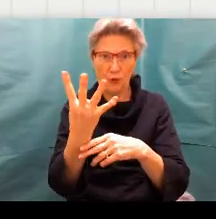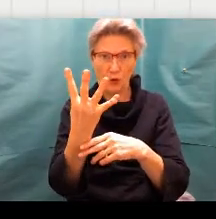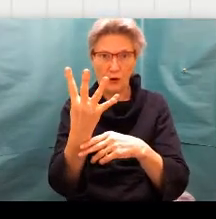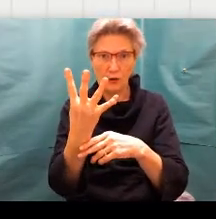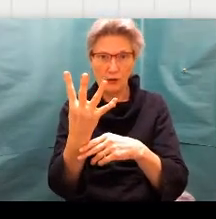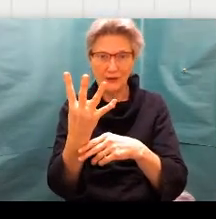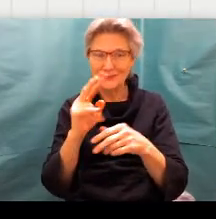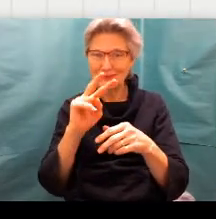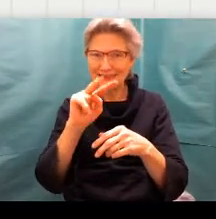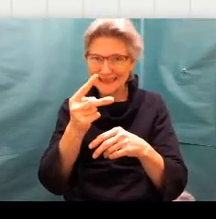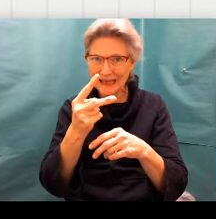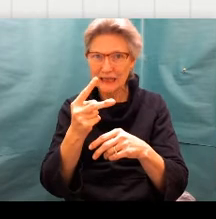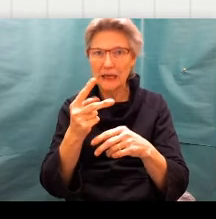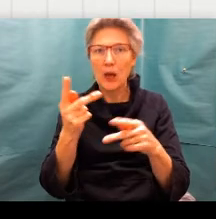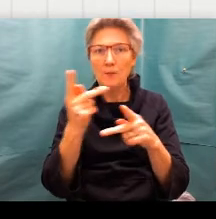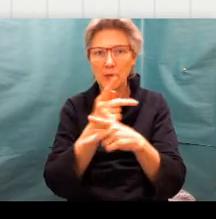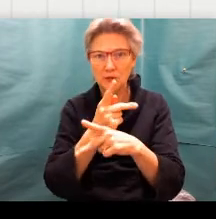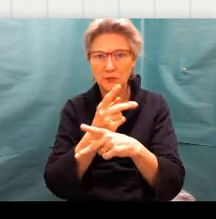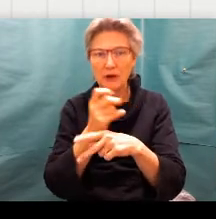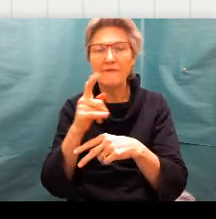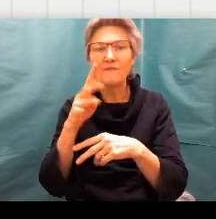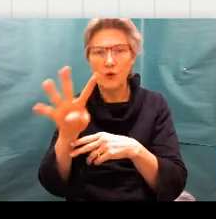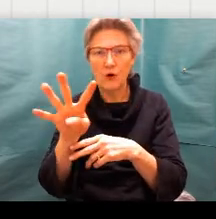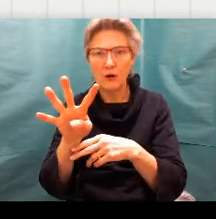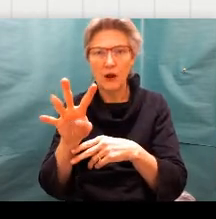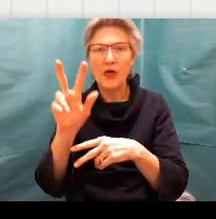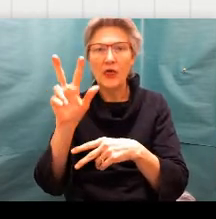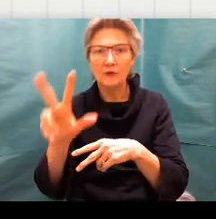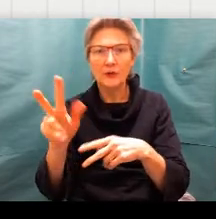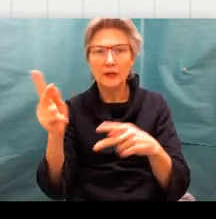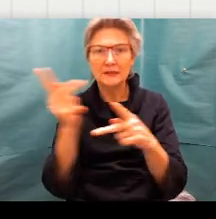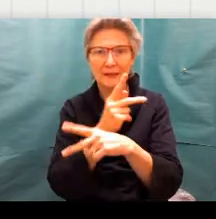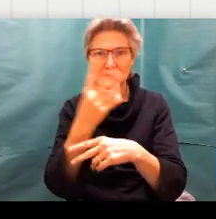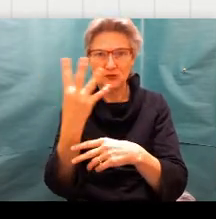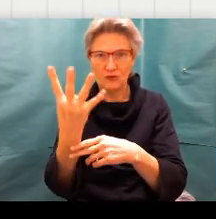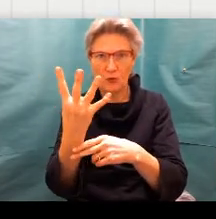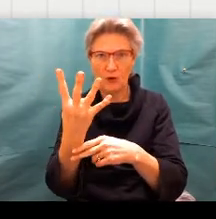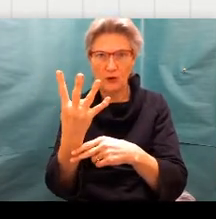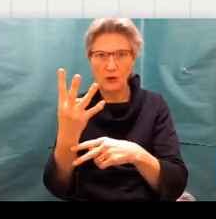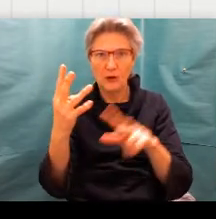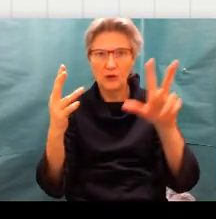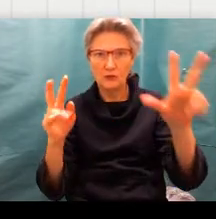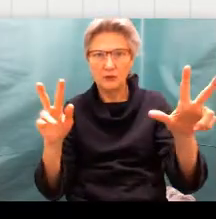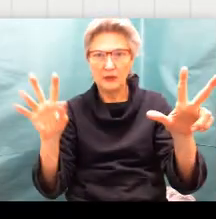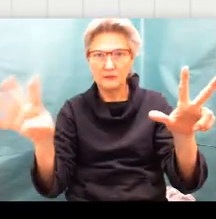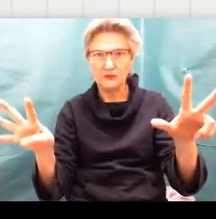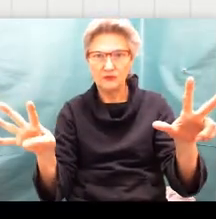my second multiple of 4. 3 times 4.